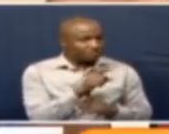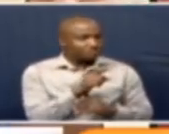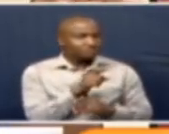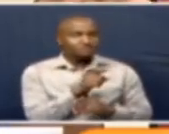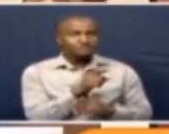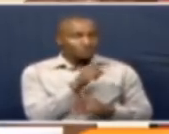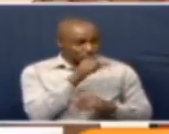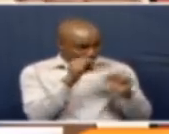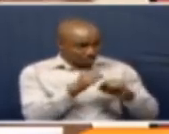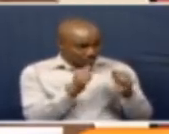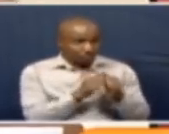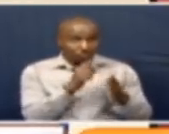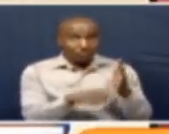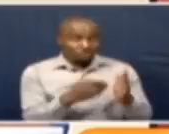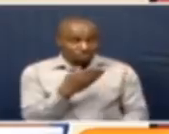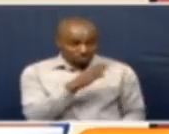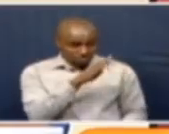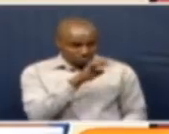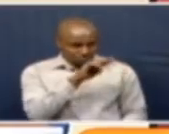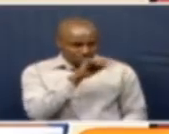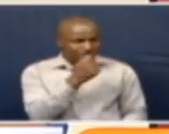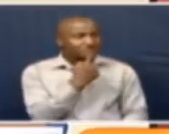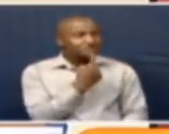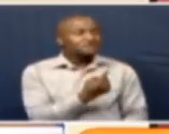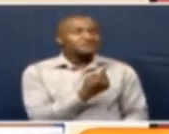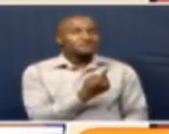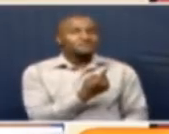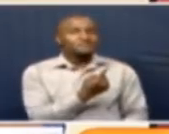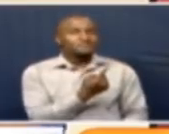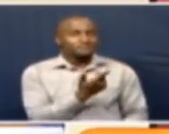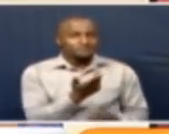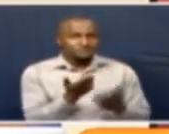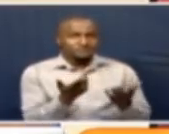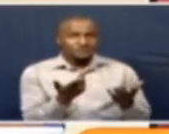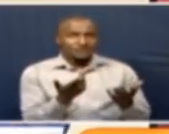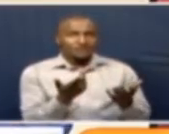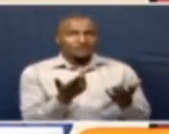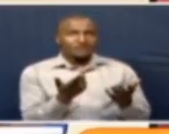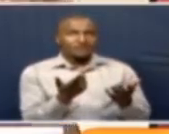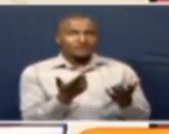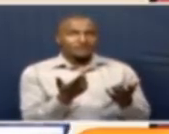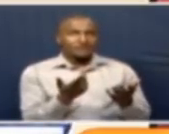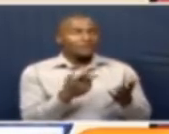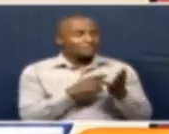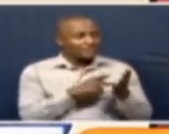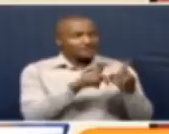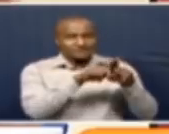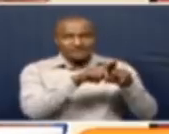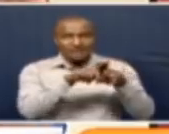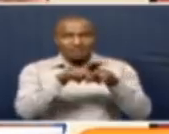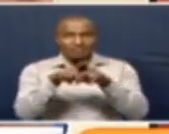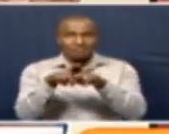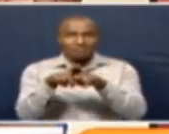guys. Are you in agreement with what Benjamin is saying, that models are supposed to be paid a flat fee,